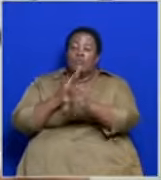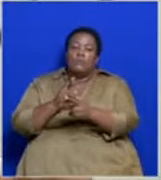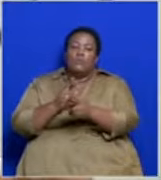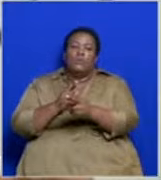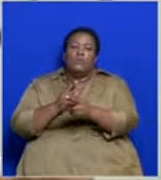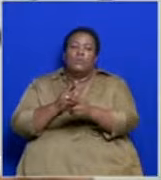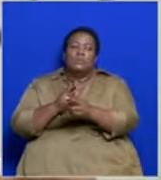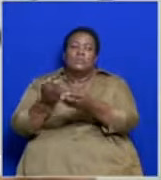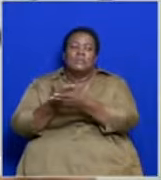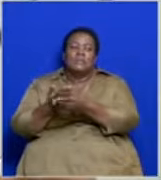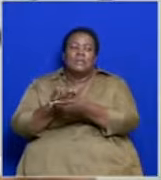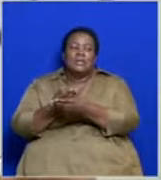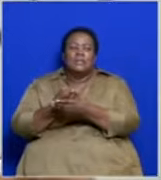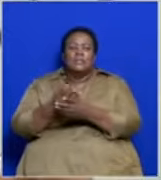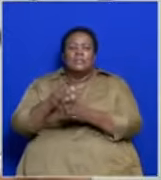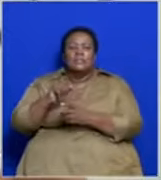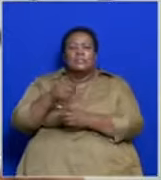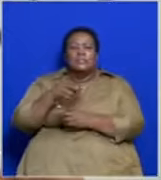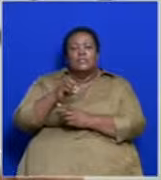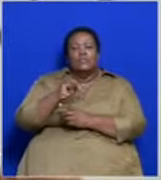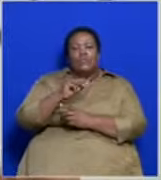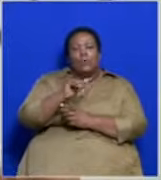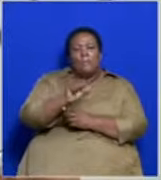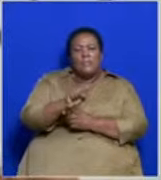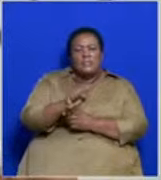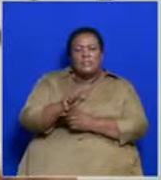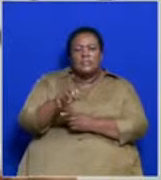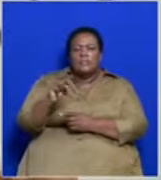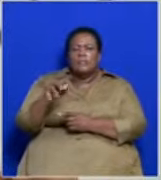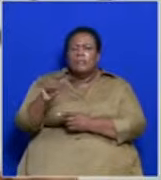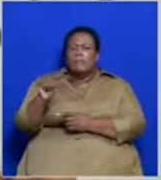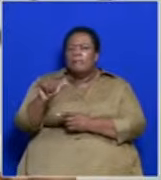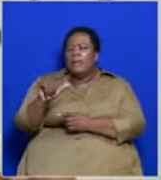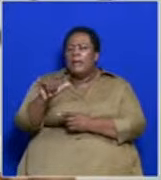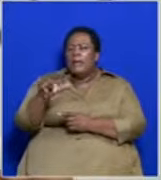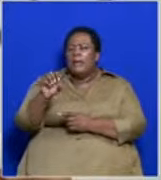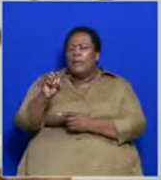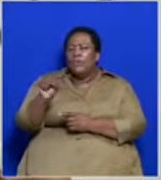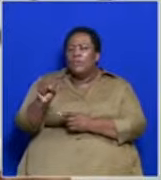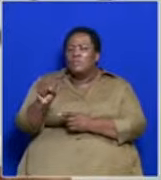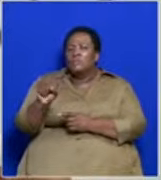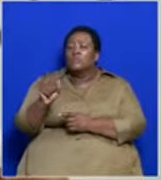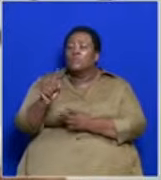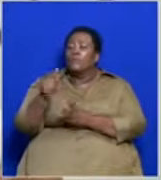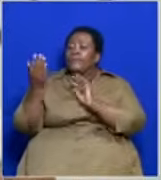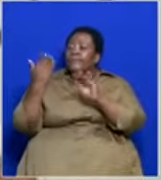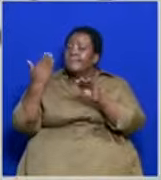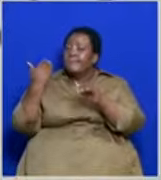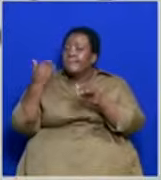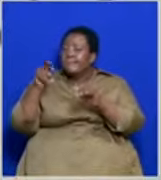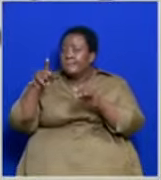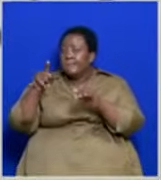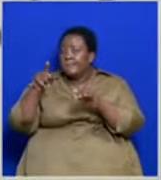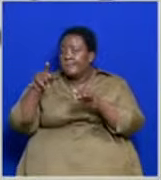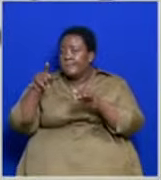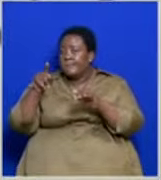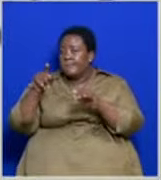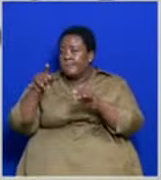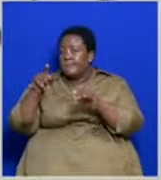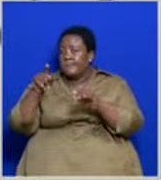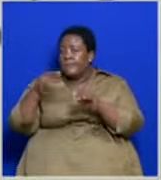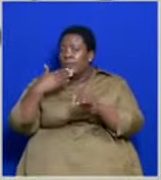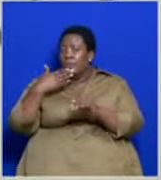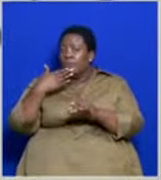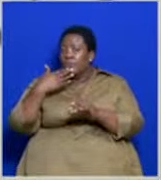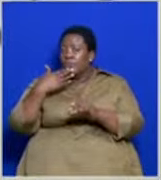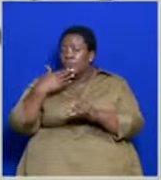was taken by Metro Police Officer Owen Mark Prinsley. And